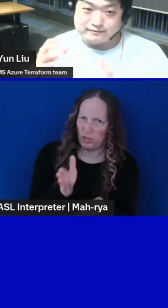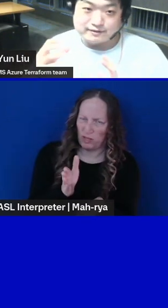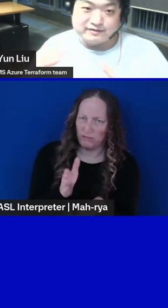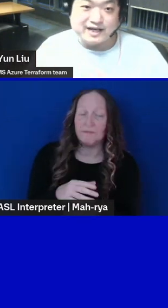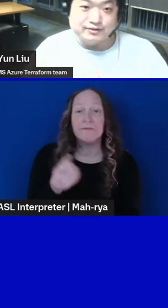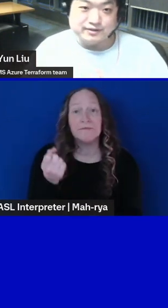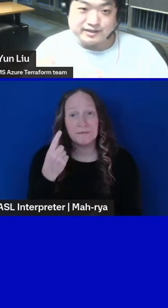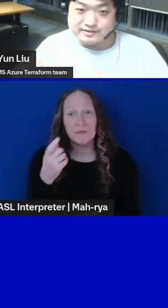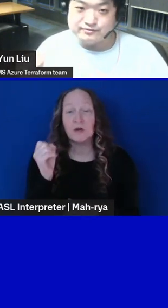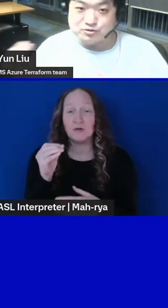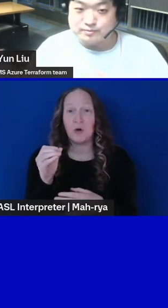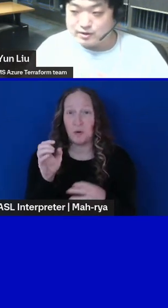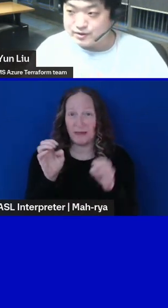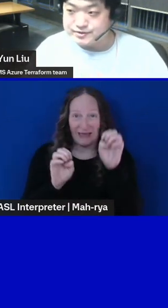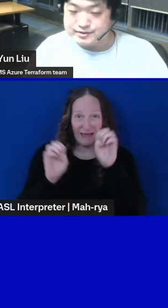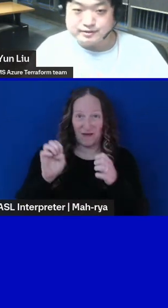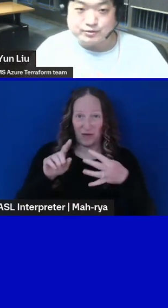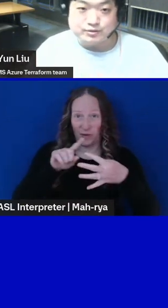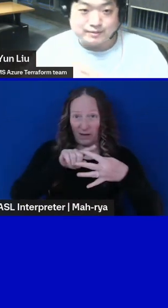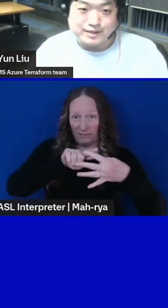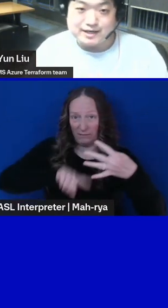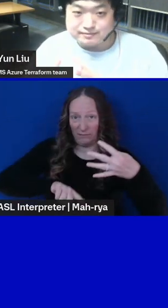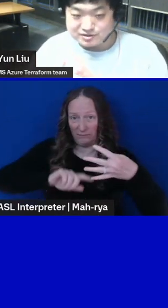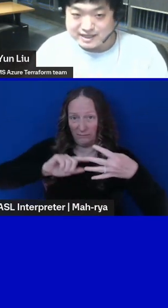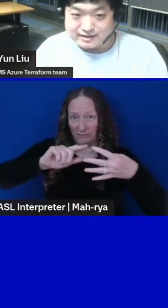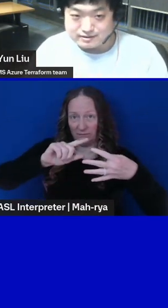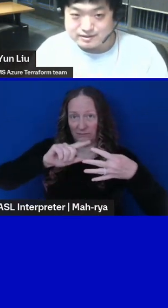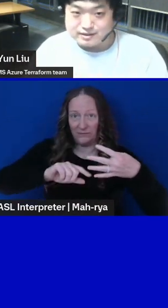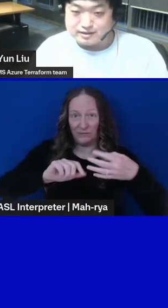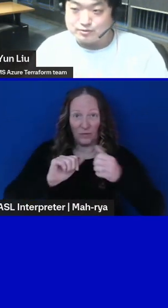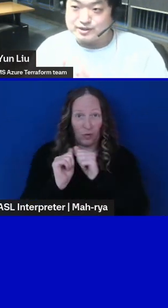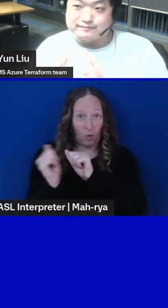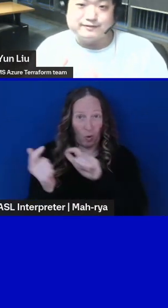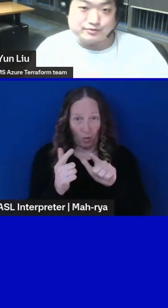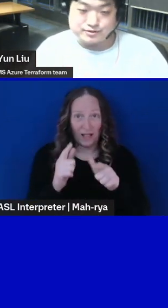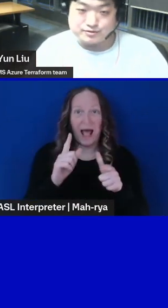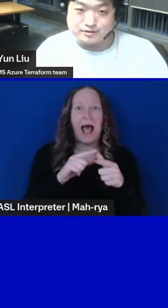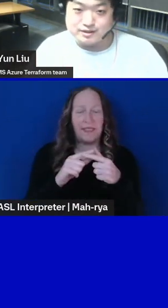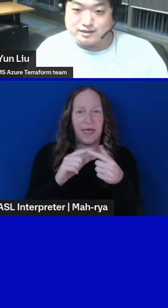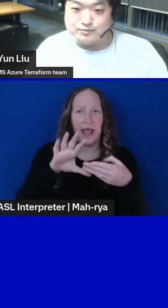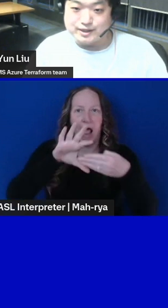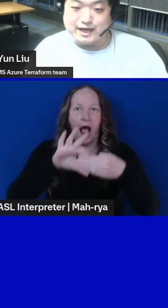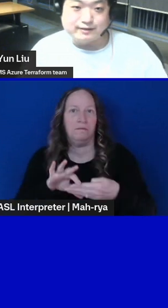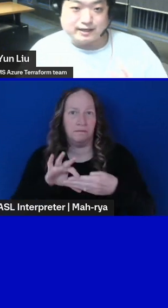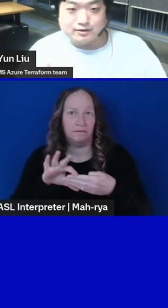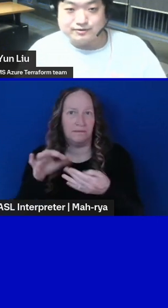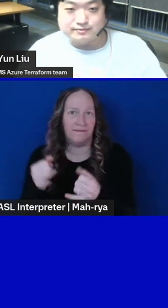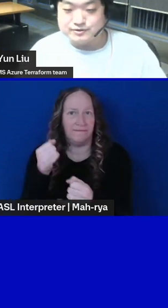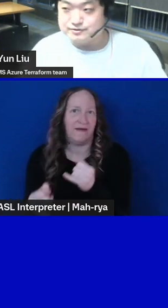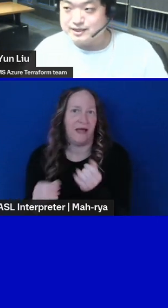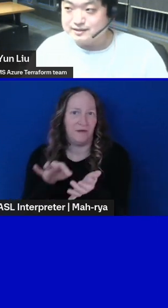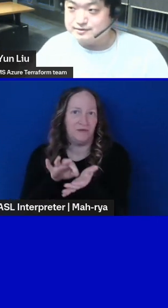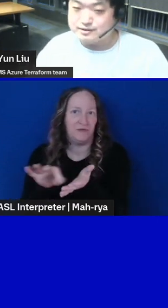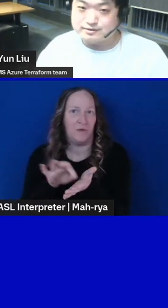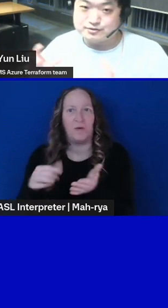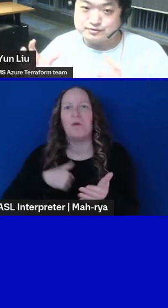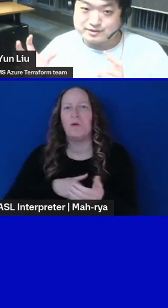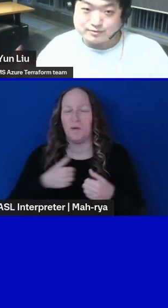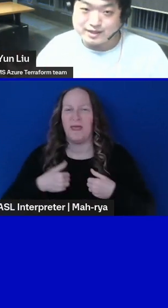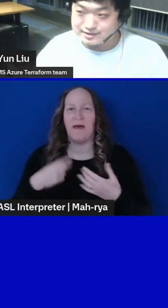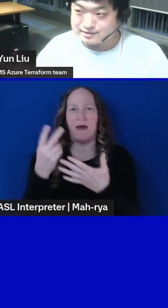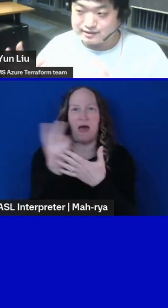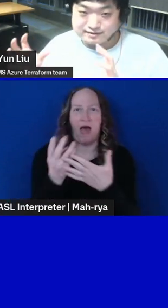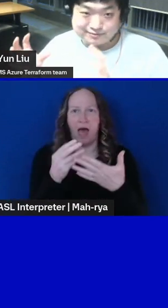we evaluate these four parts, we will combine them together with a final score. We have an algorithm to do that